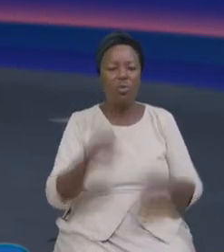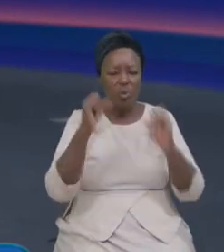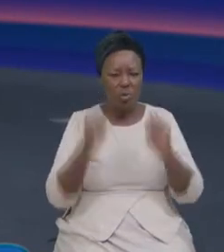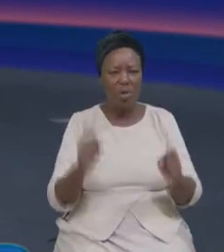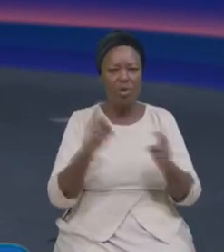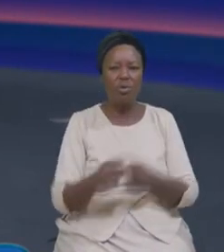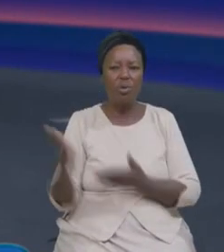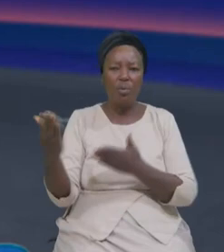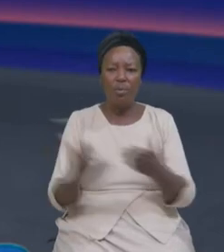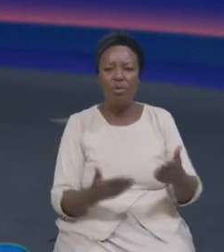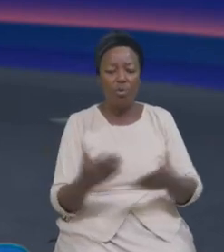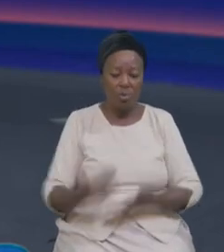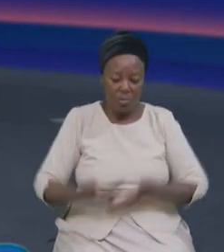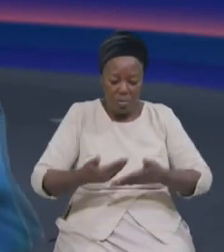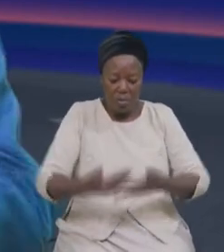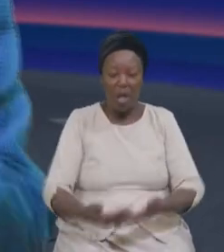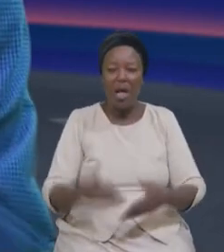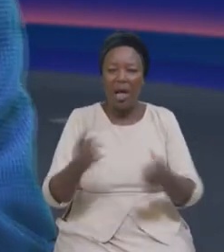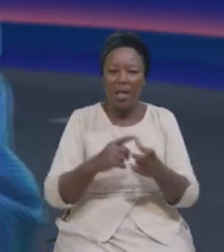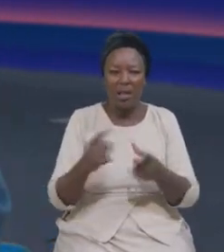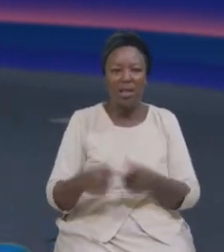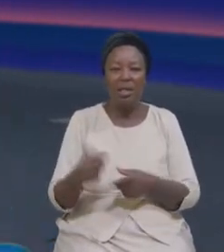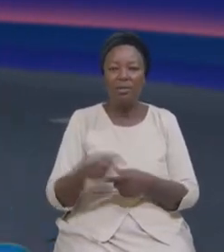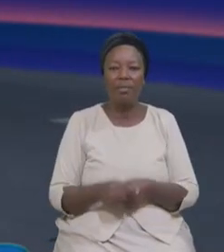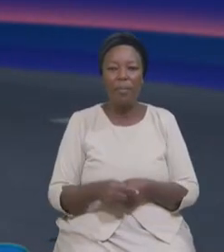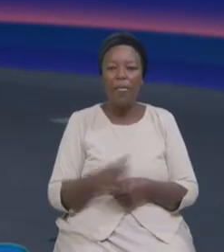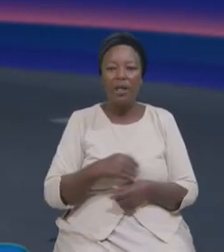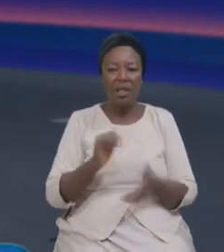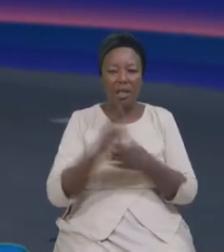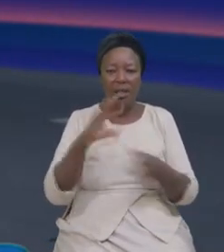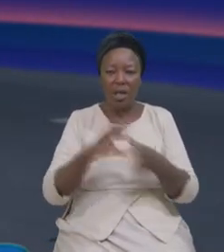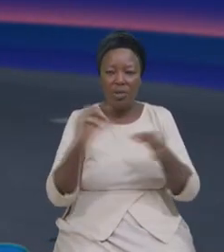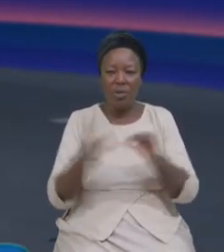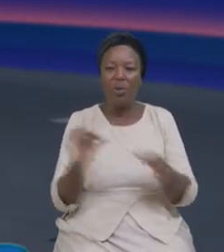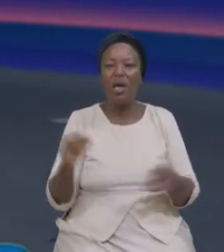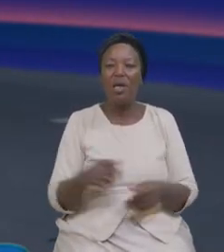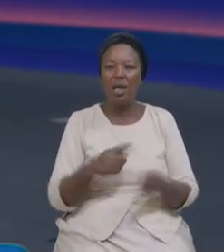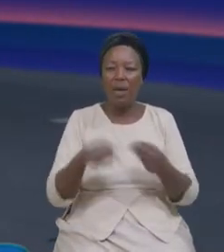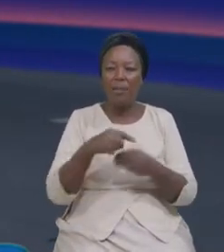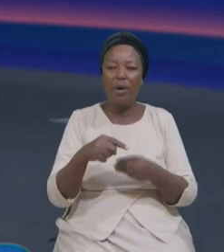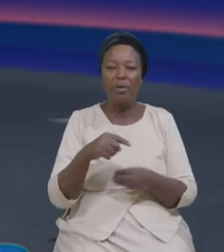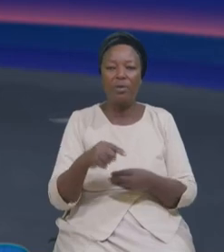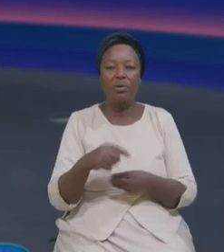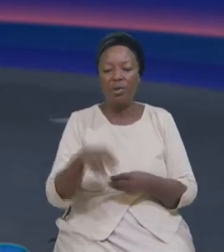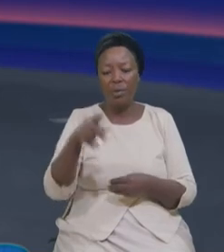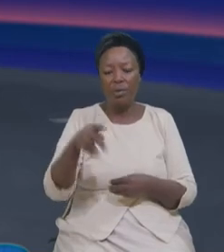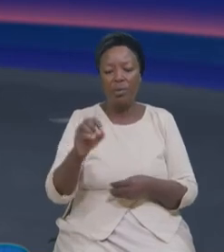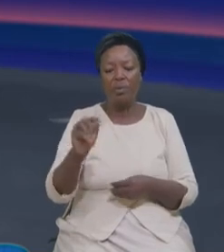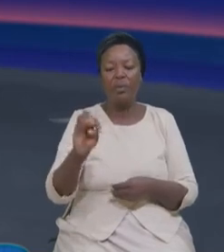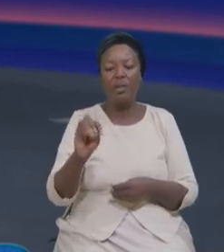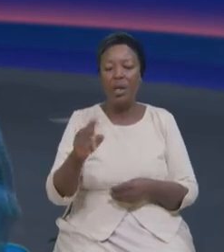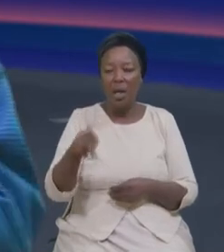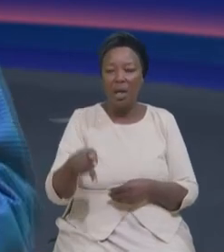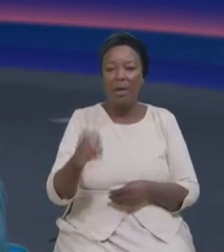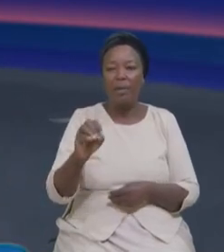bring forth. It was like that for, I'll just tell you the story about the Apostle Peter. He was put in